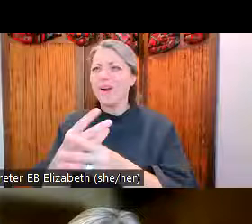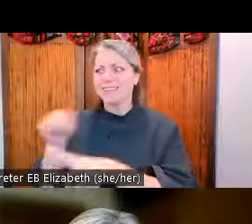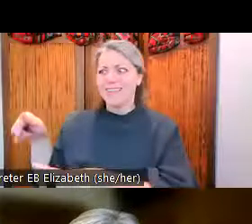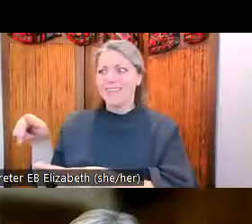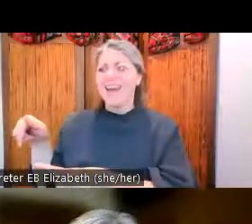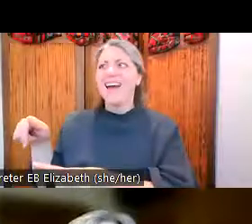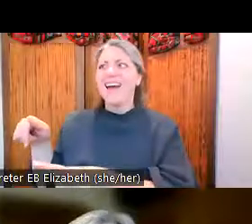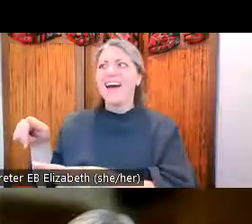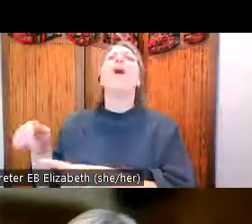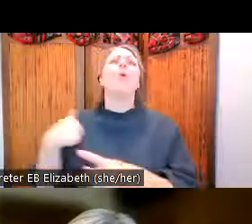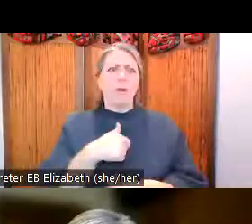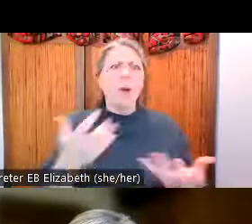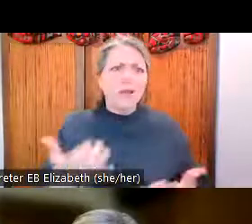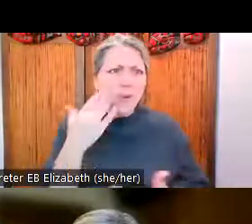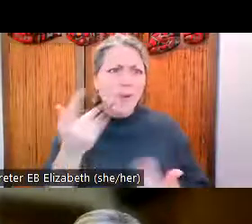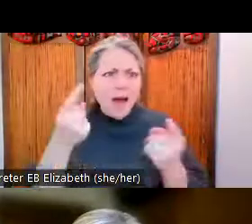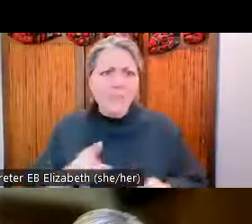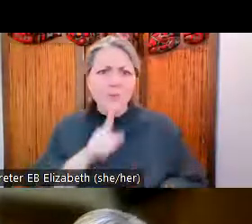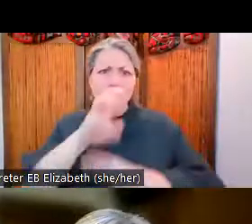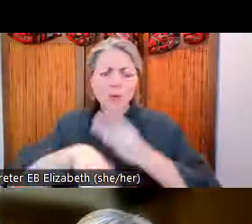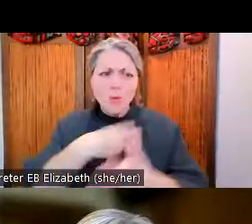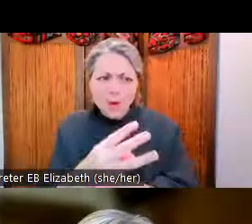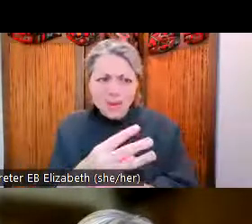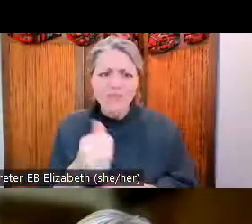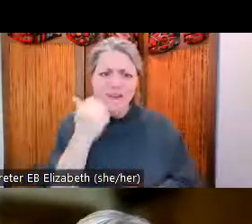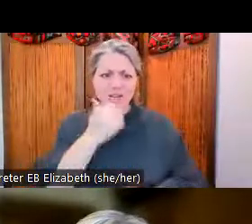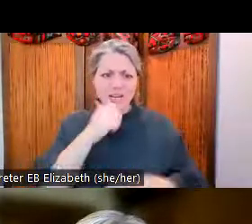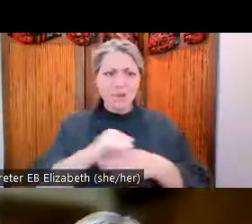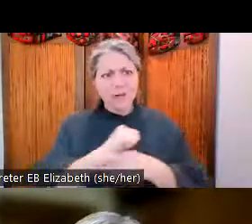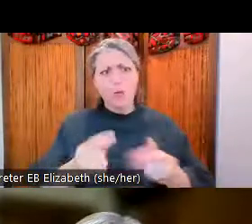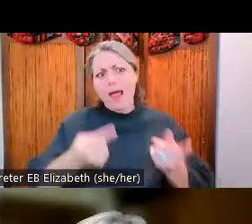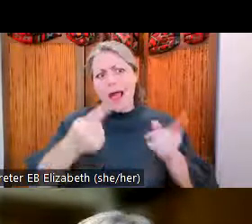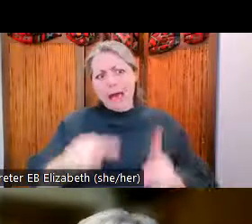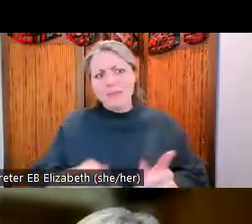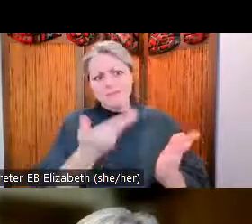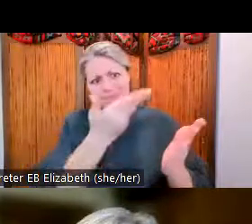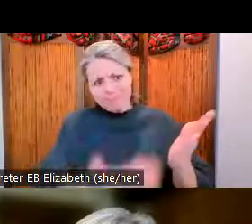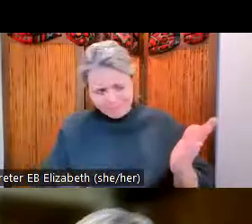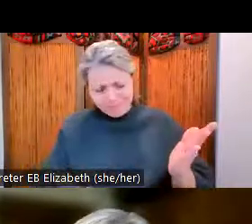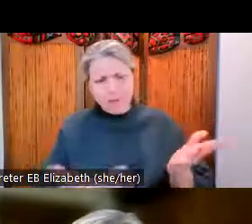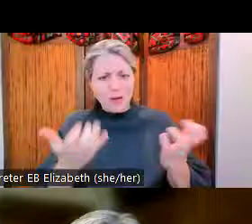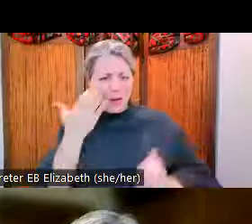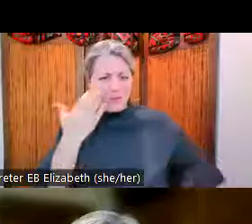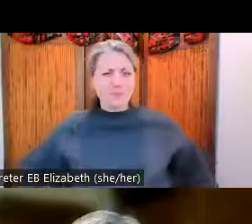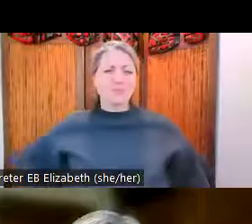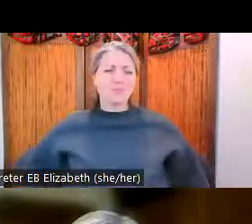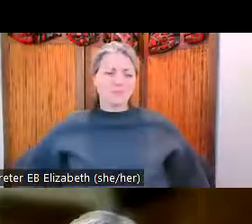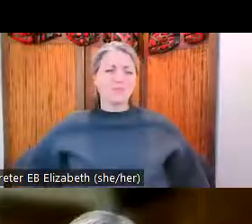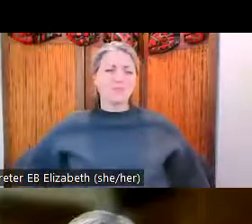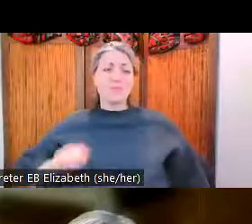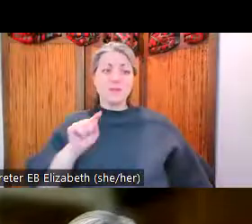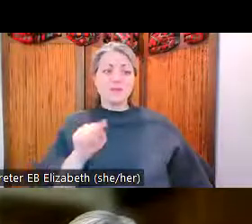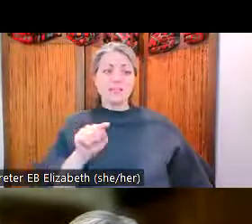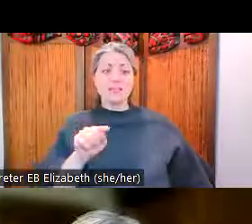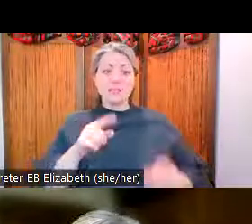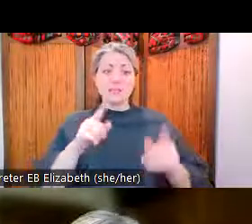know what happens in everyday practice. So for this trial, 12 of the sites